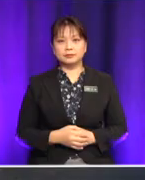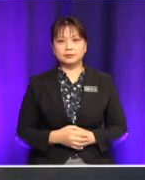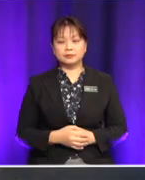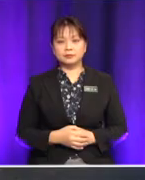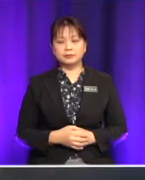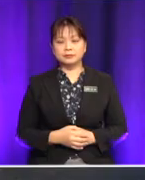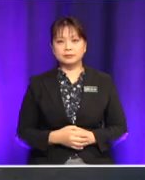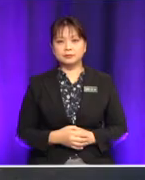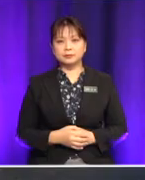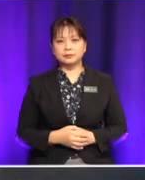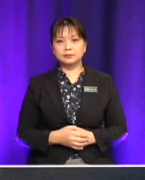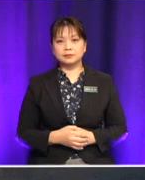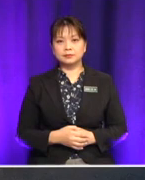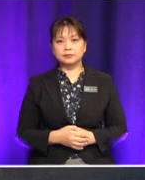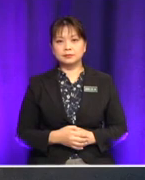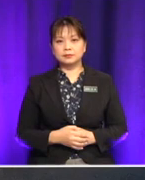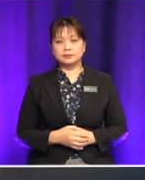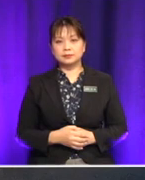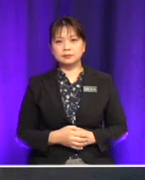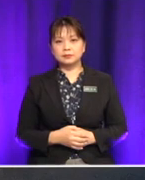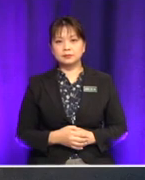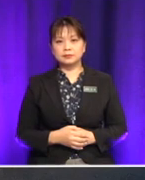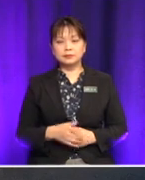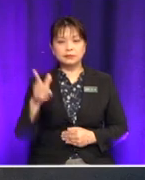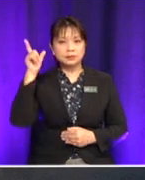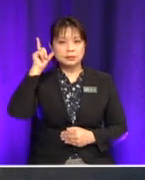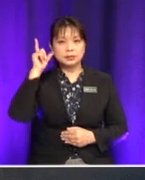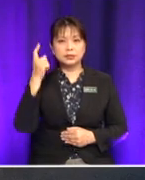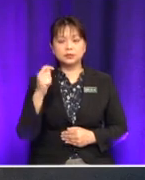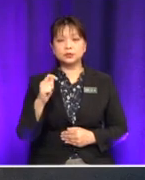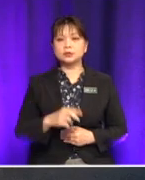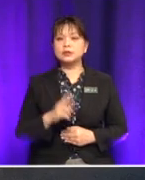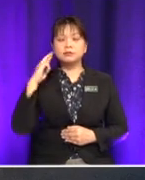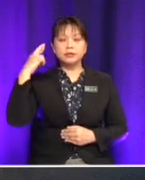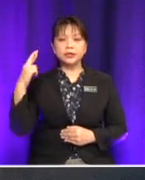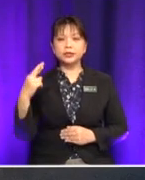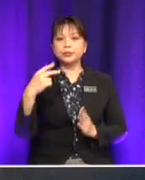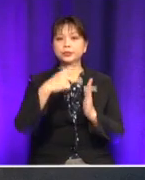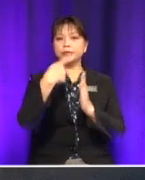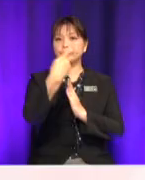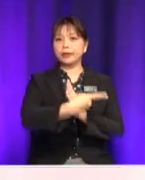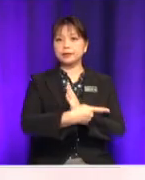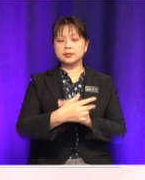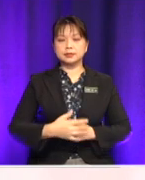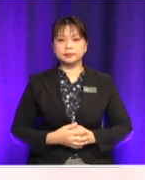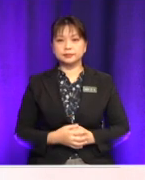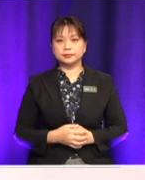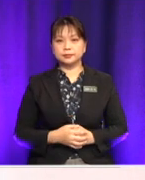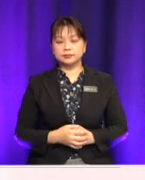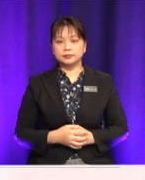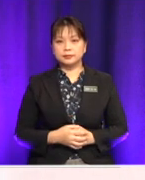B. Listen to the rest of the radio program and complete the sentences. Part